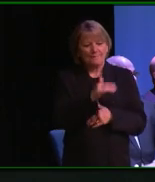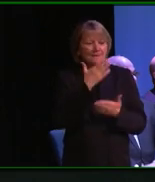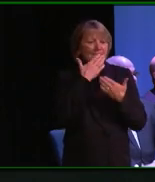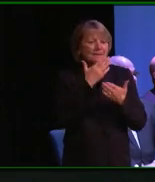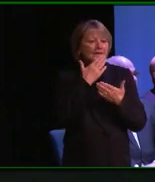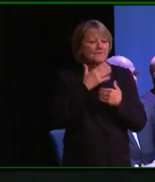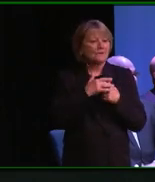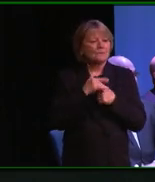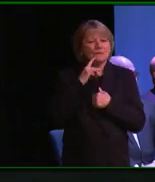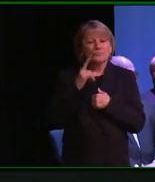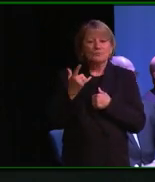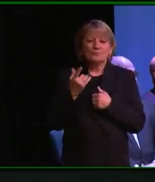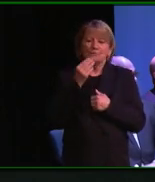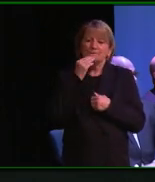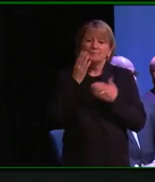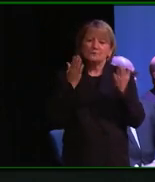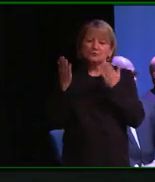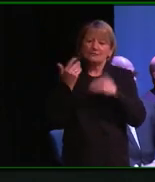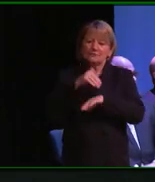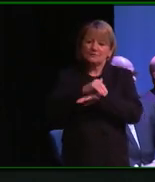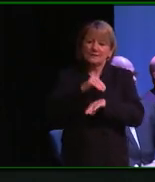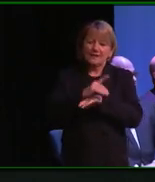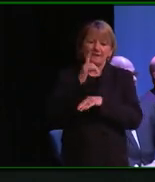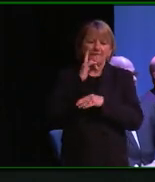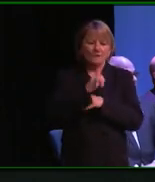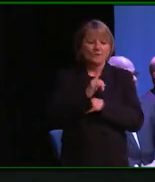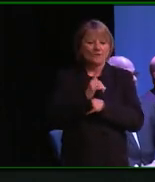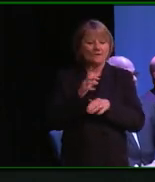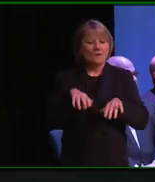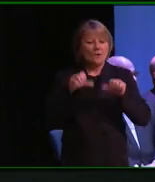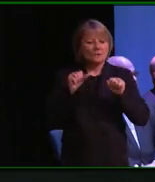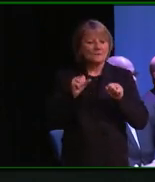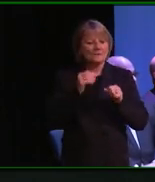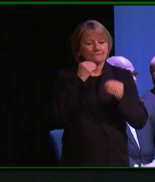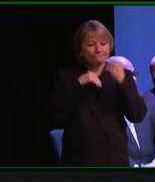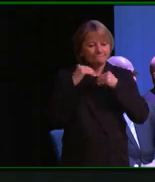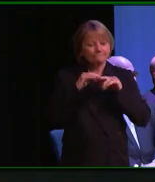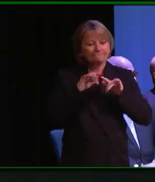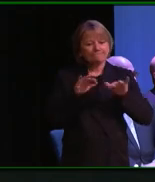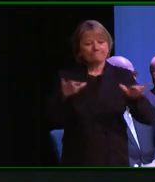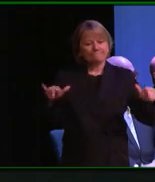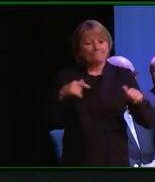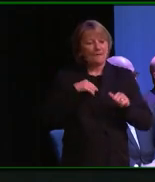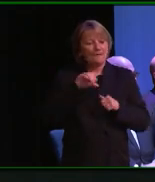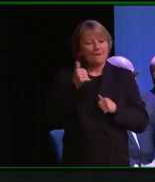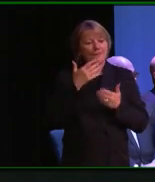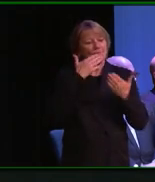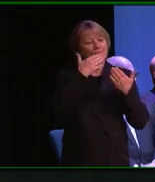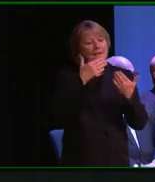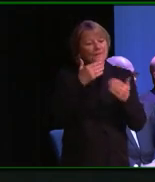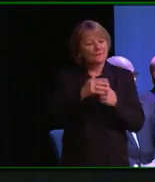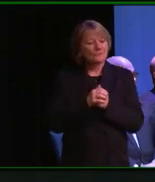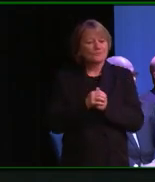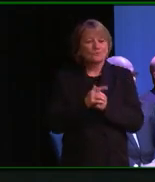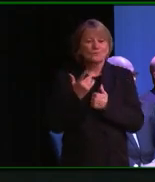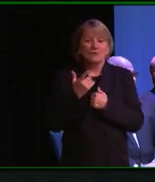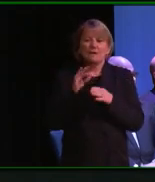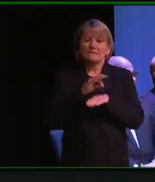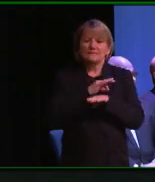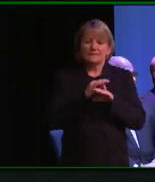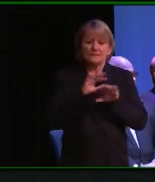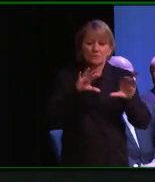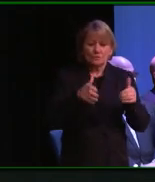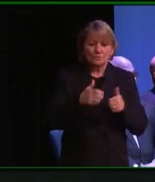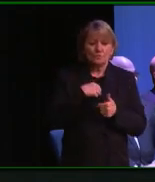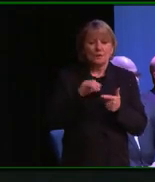you to Epicurean Feast for tonight's post-event reception, and a few other special thank yous as well. Thank you to our facilities crew,